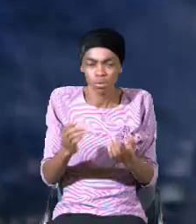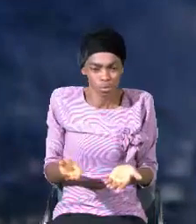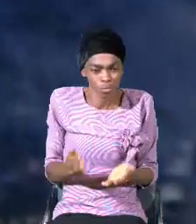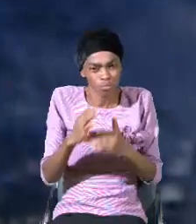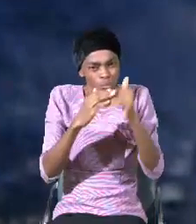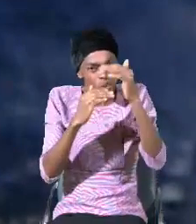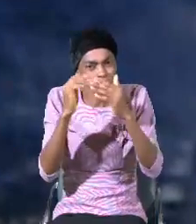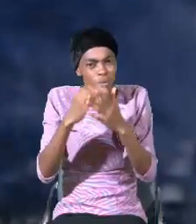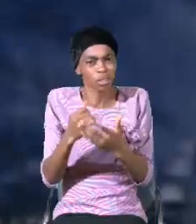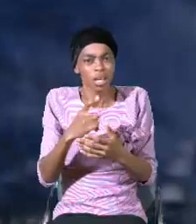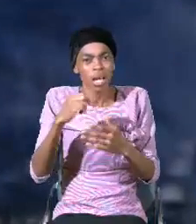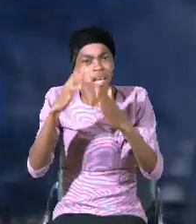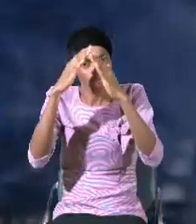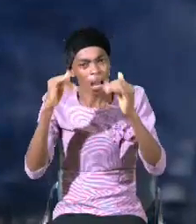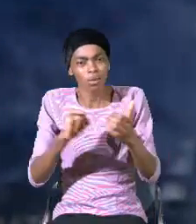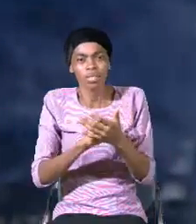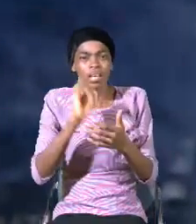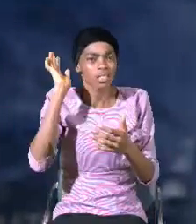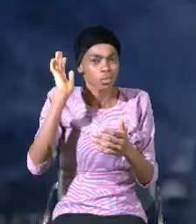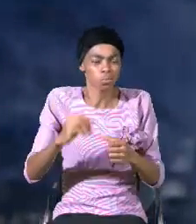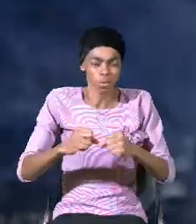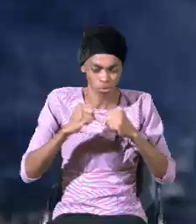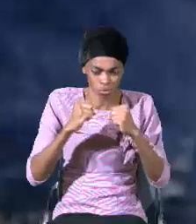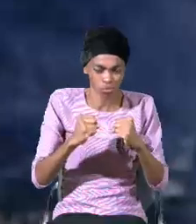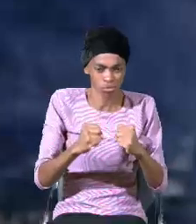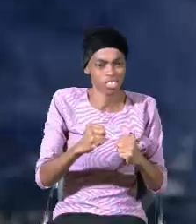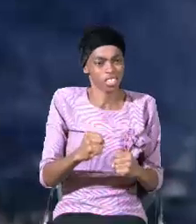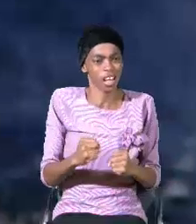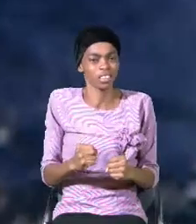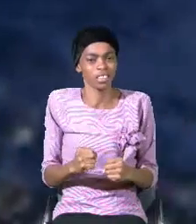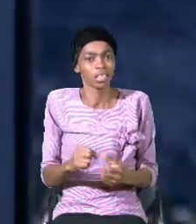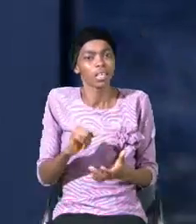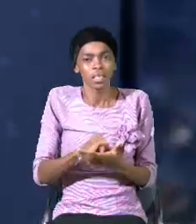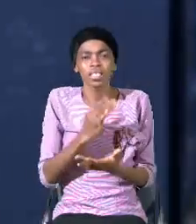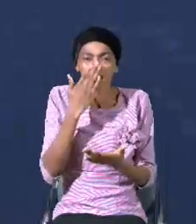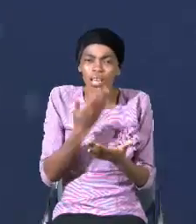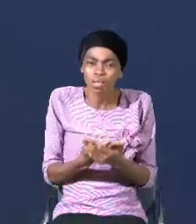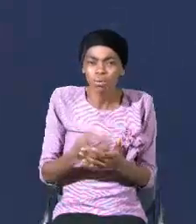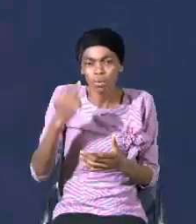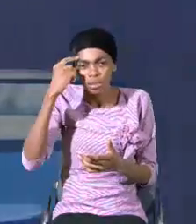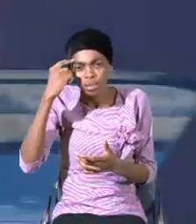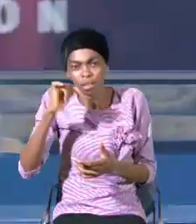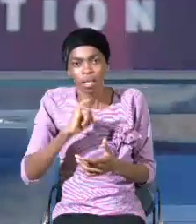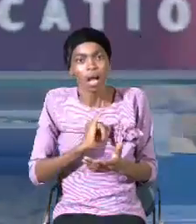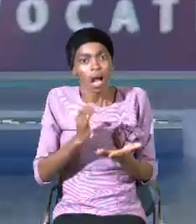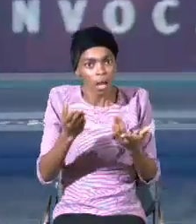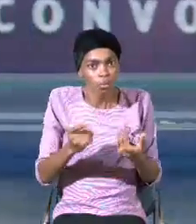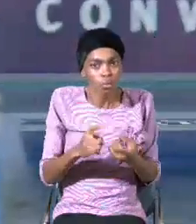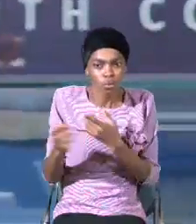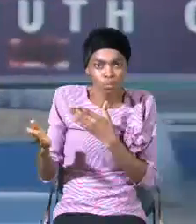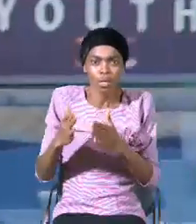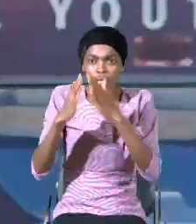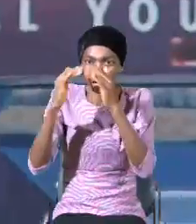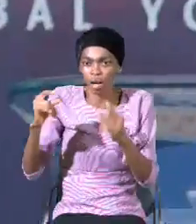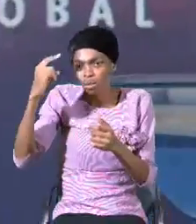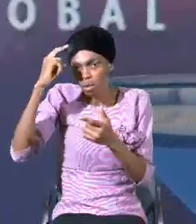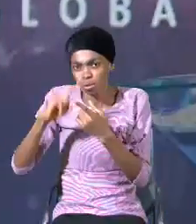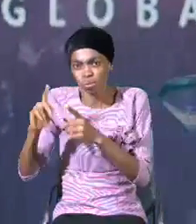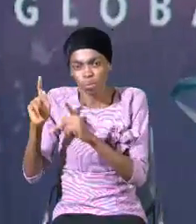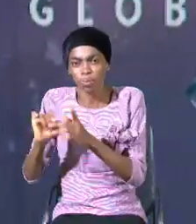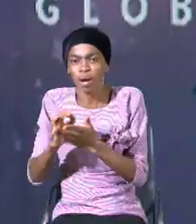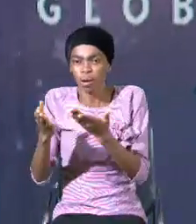stand all the vicissitudes of life. That's the way to think. I want to bring shelter to people. I want to bring happiness to